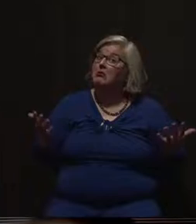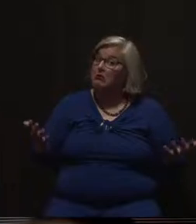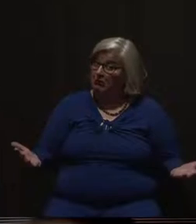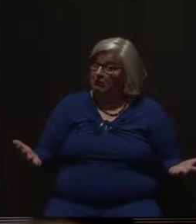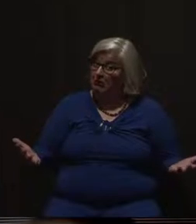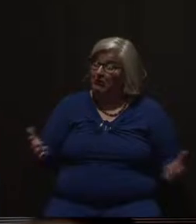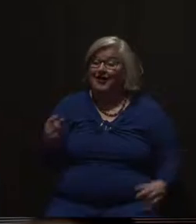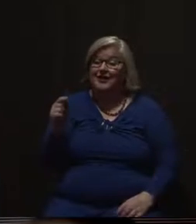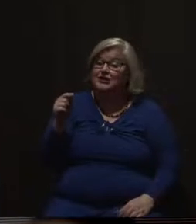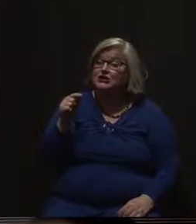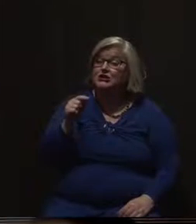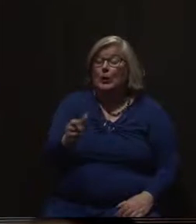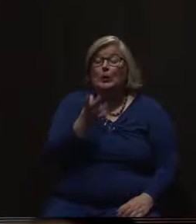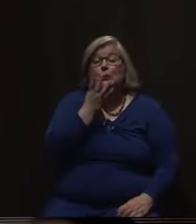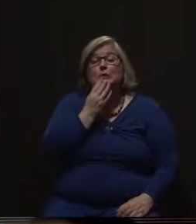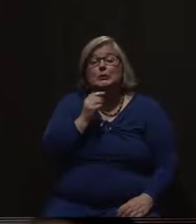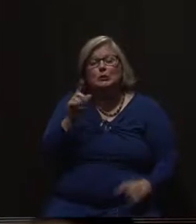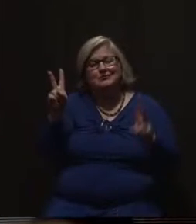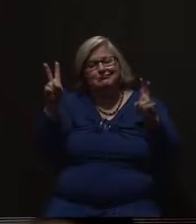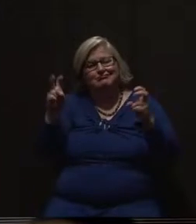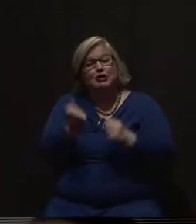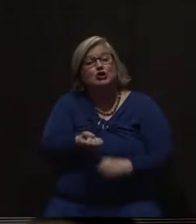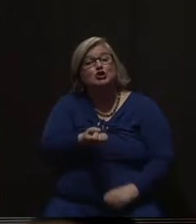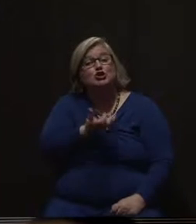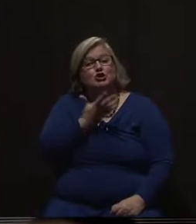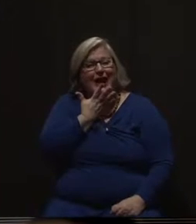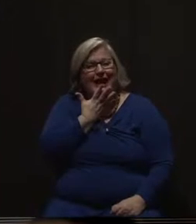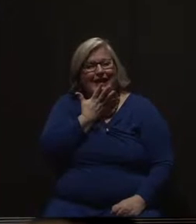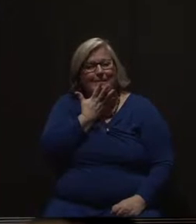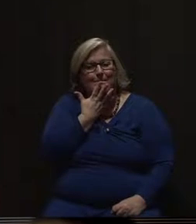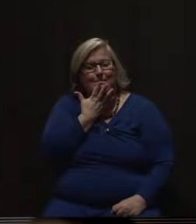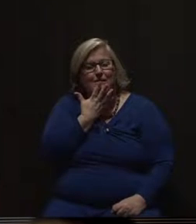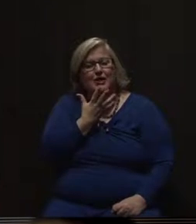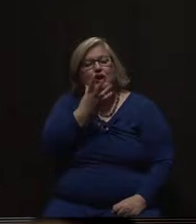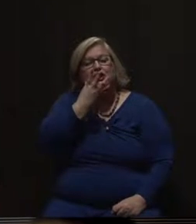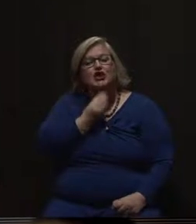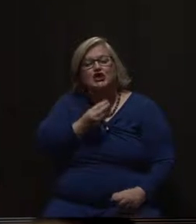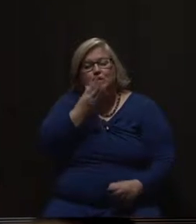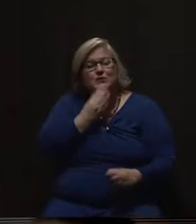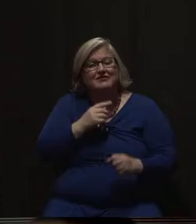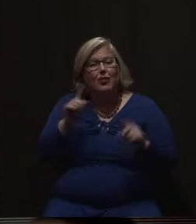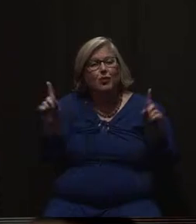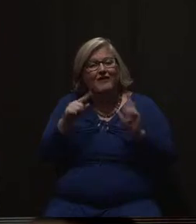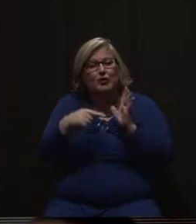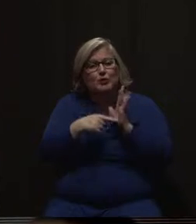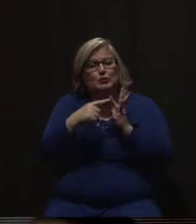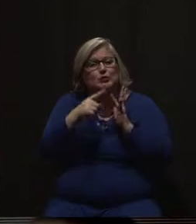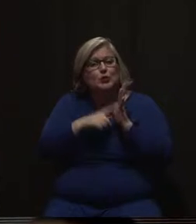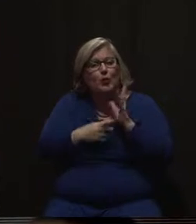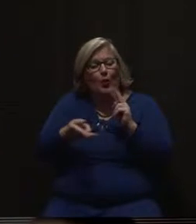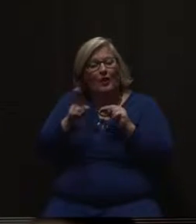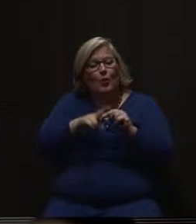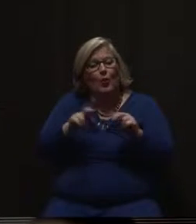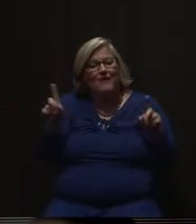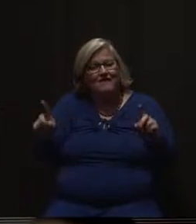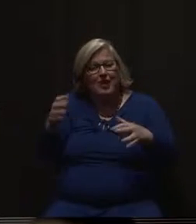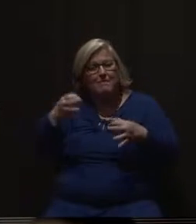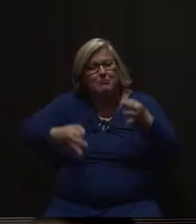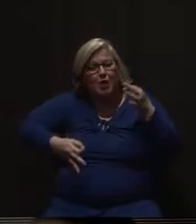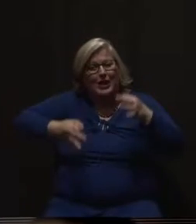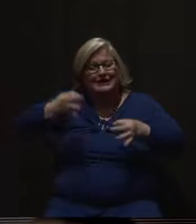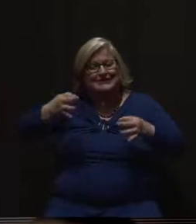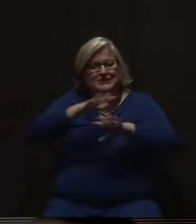And so we use shame as a tool, as a political tool, and we don't know that. Notice how much